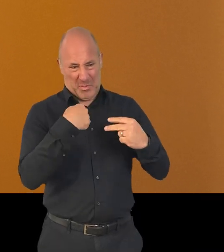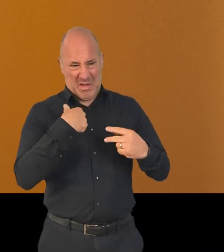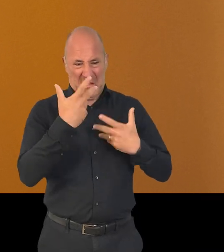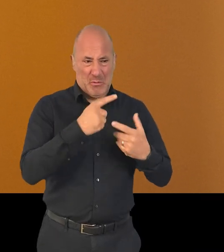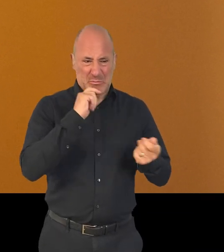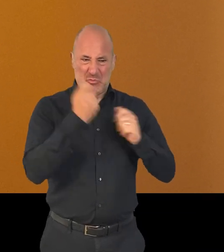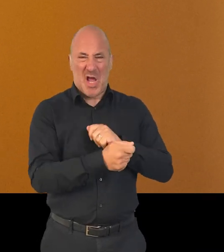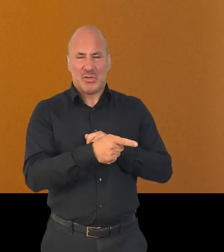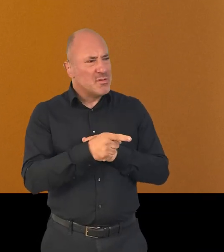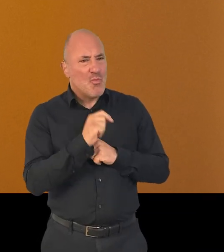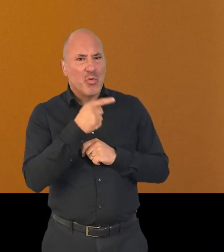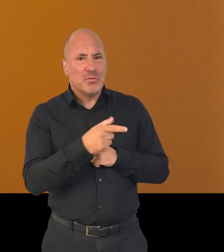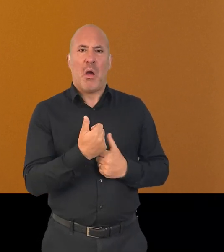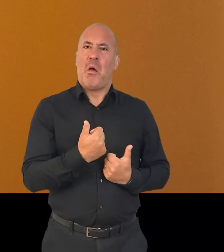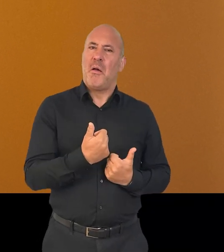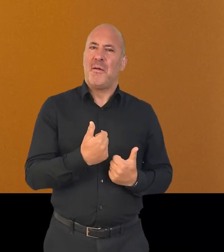all.